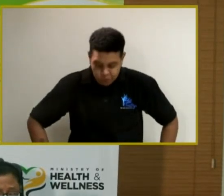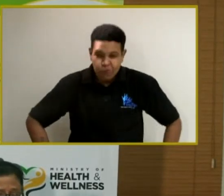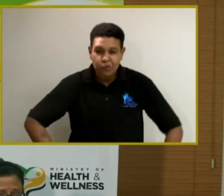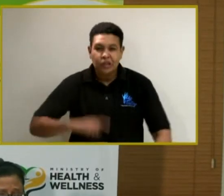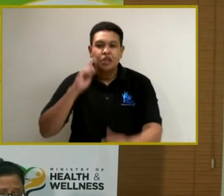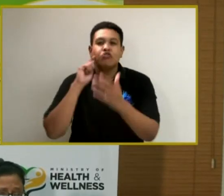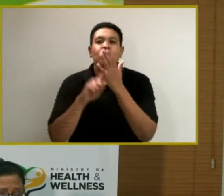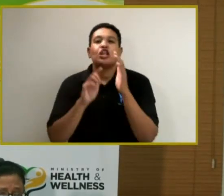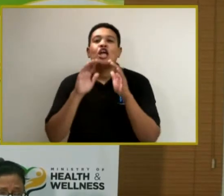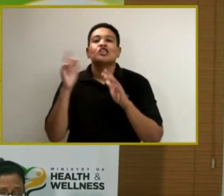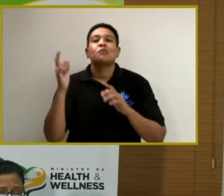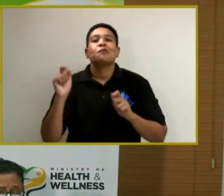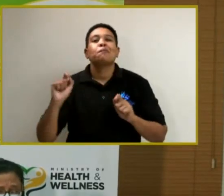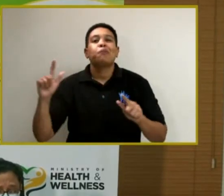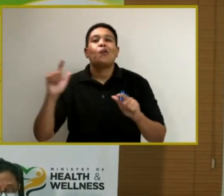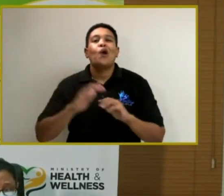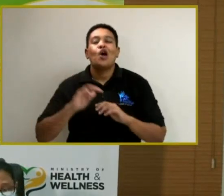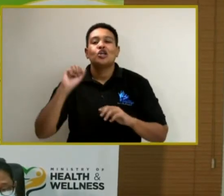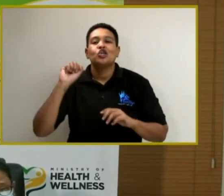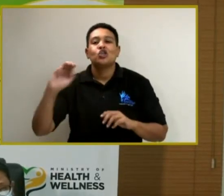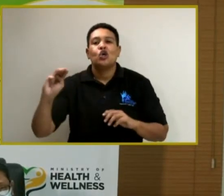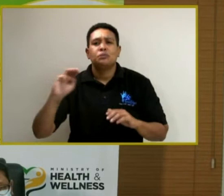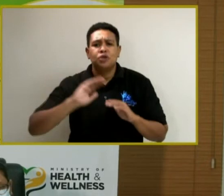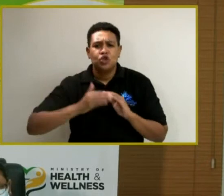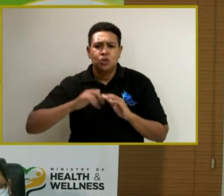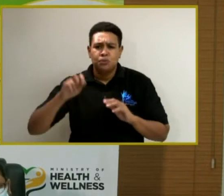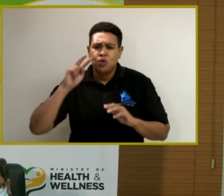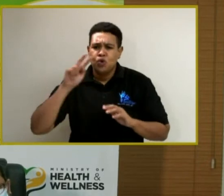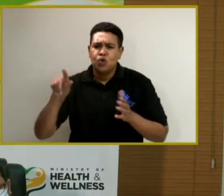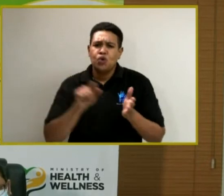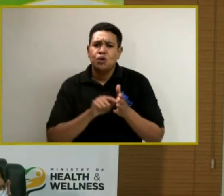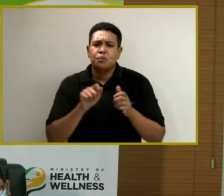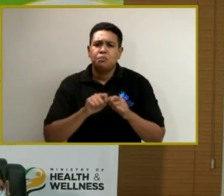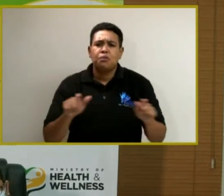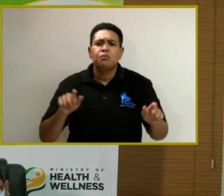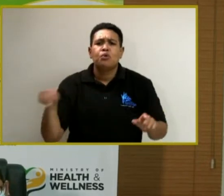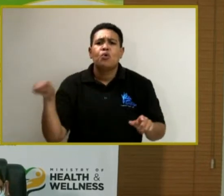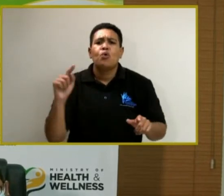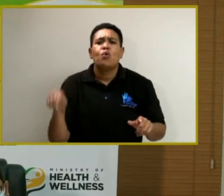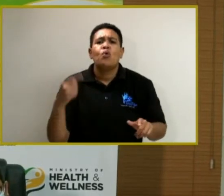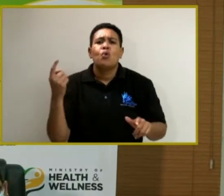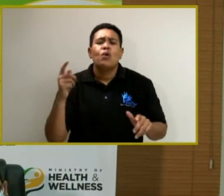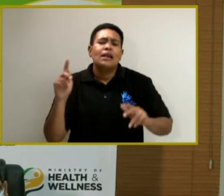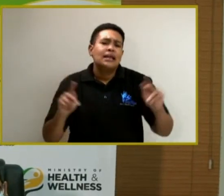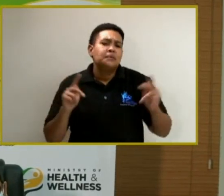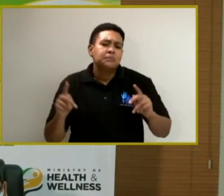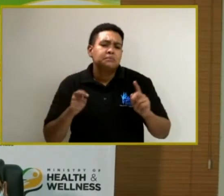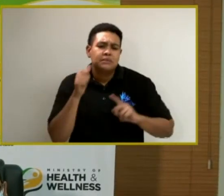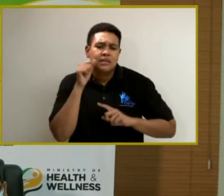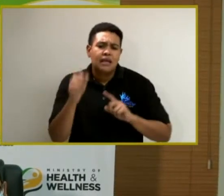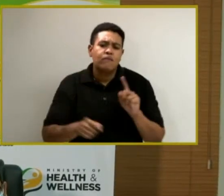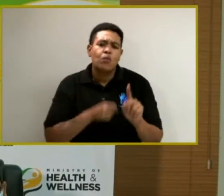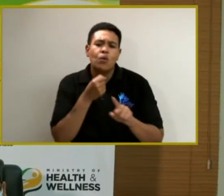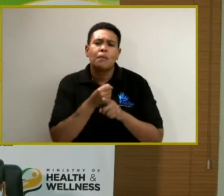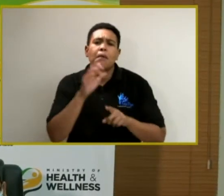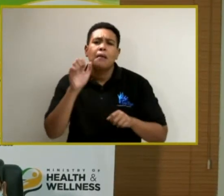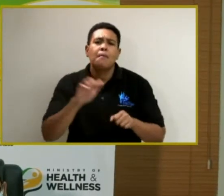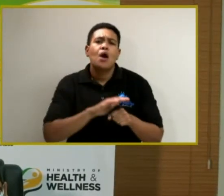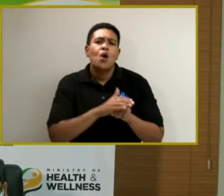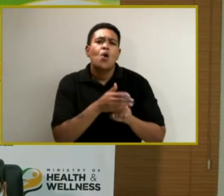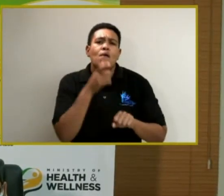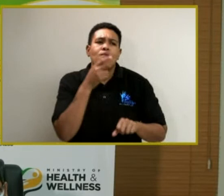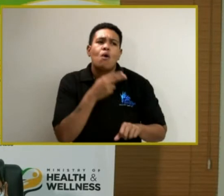should start looking at publishing only those persons that are affected by COVID that